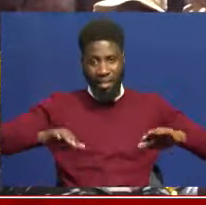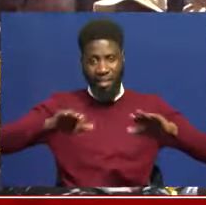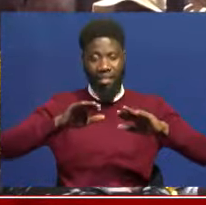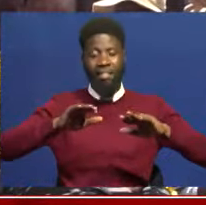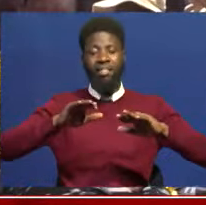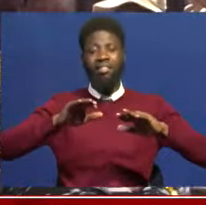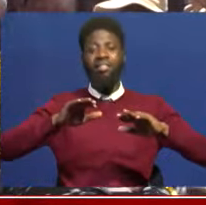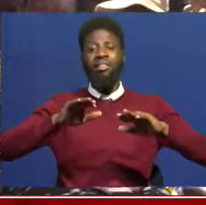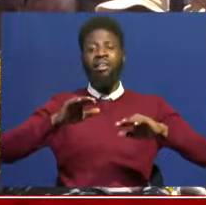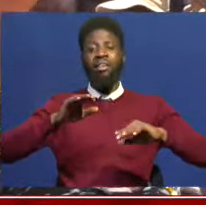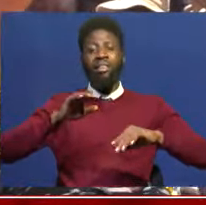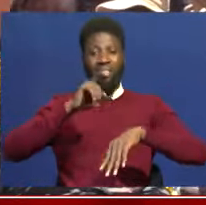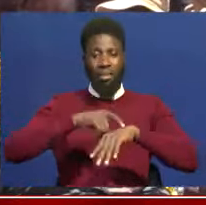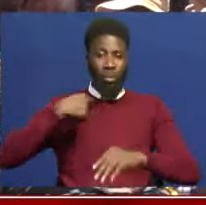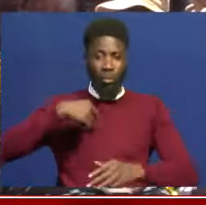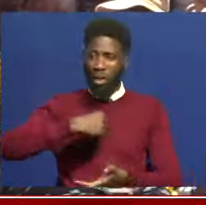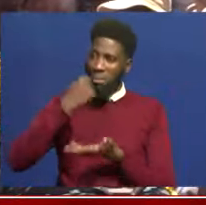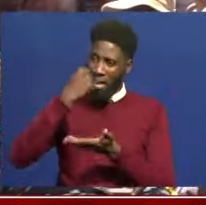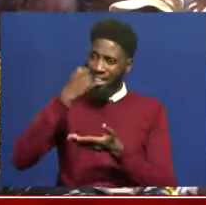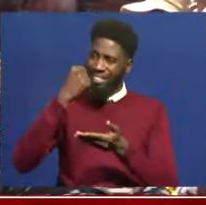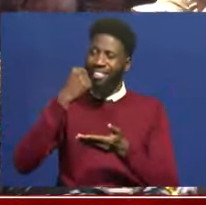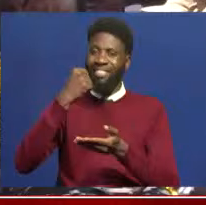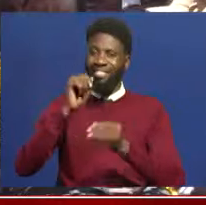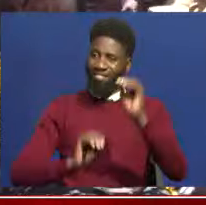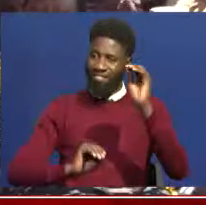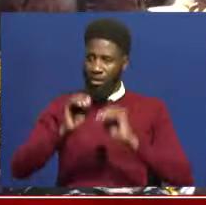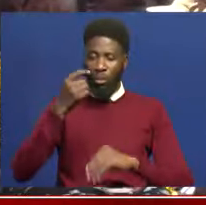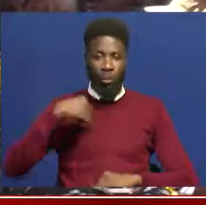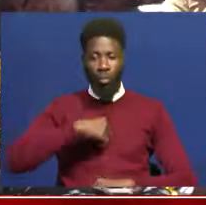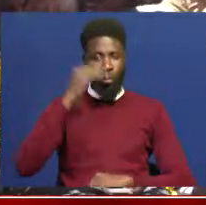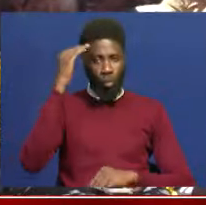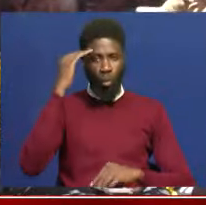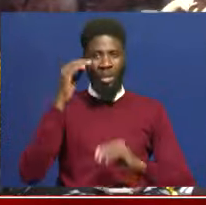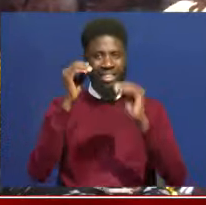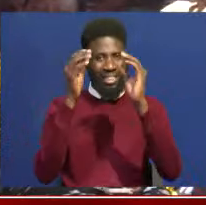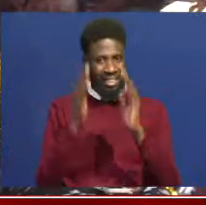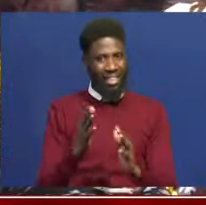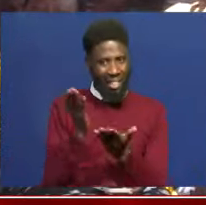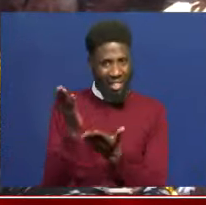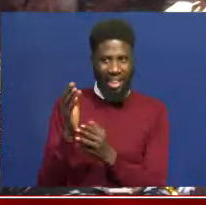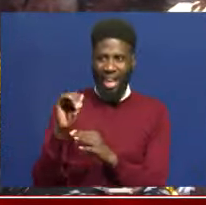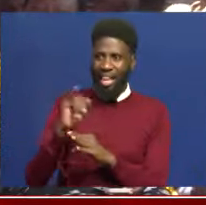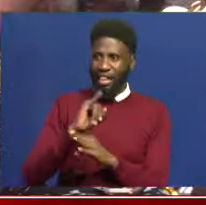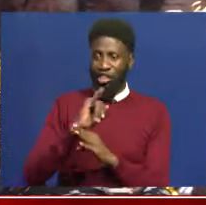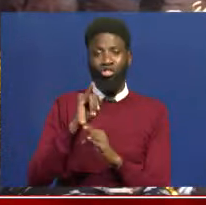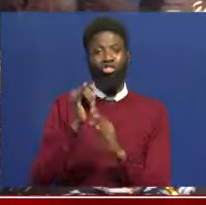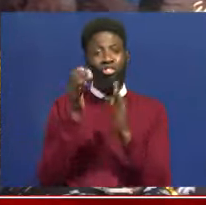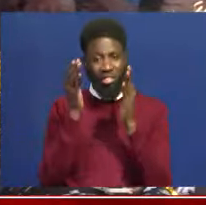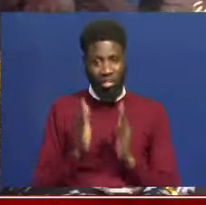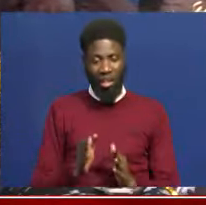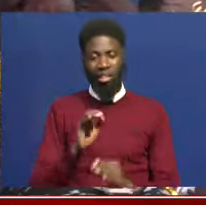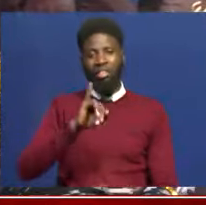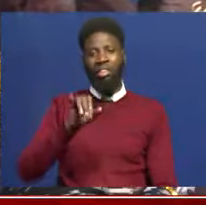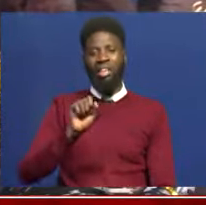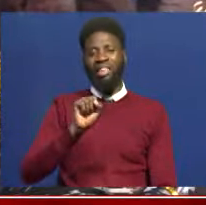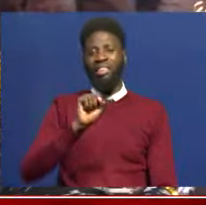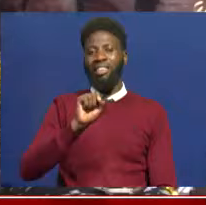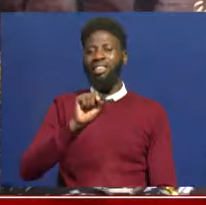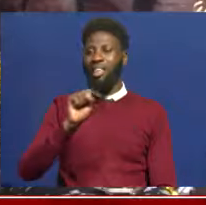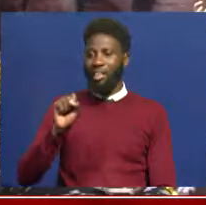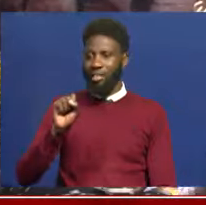kuna walimu wetu wamekuwa interns katika JSS. How walimu wote